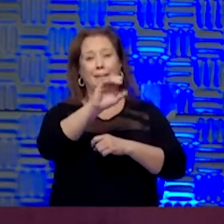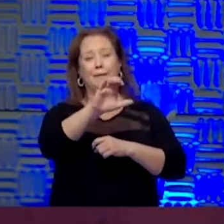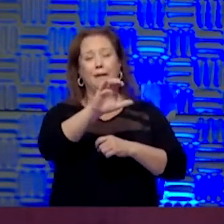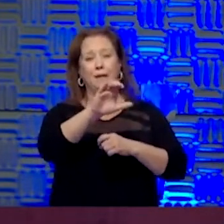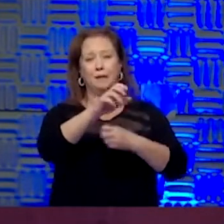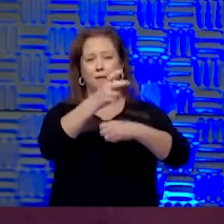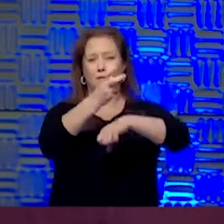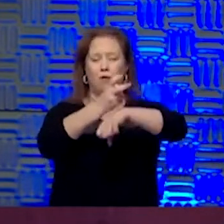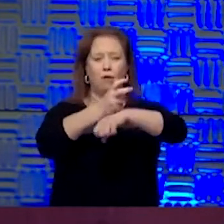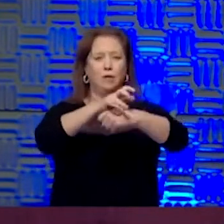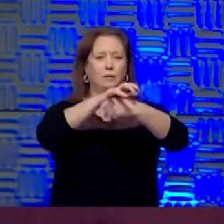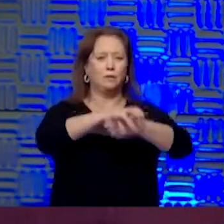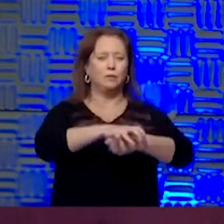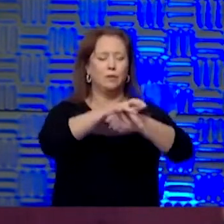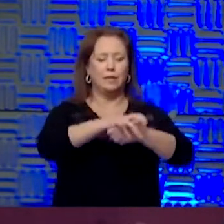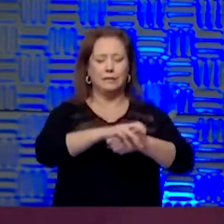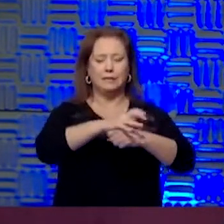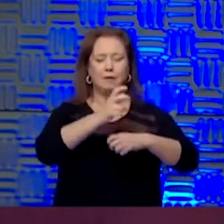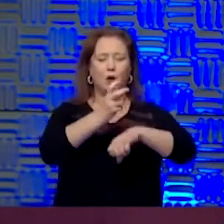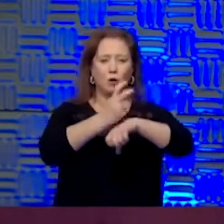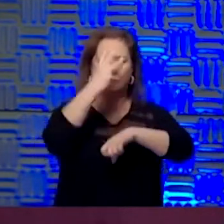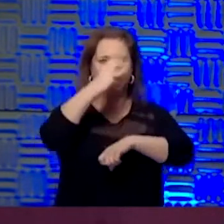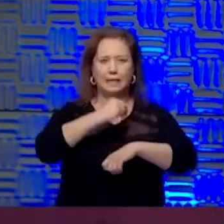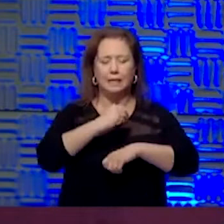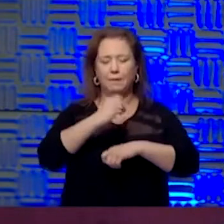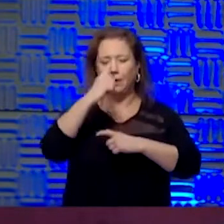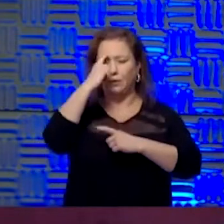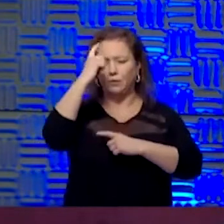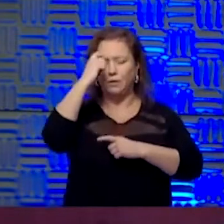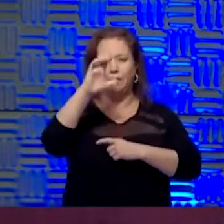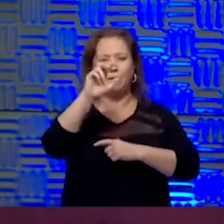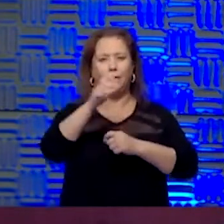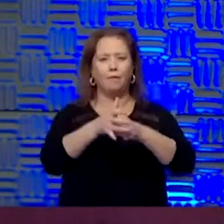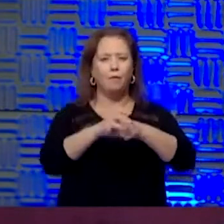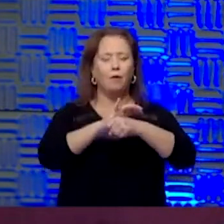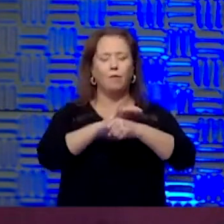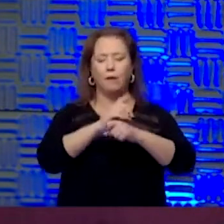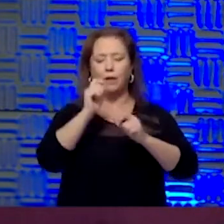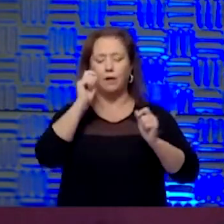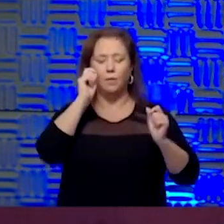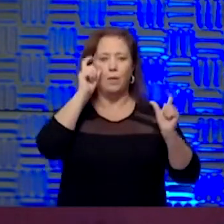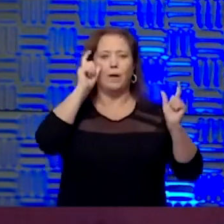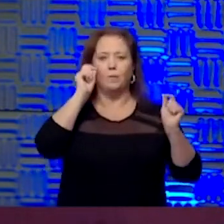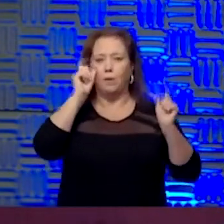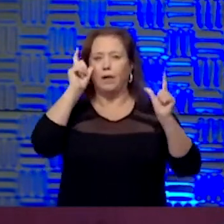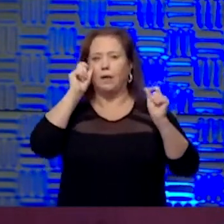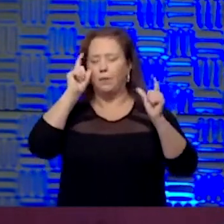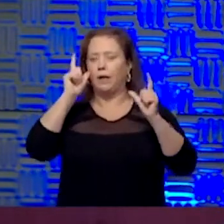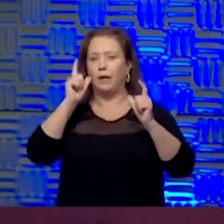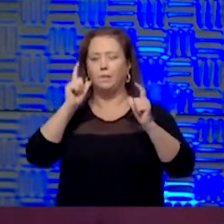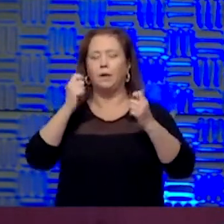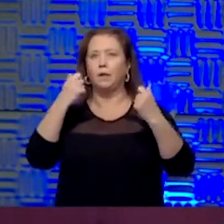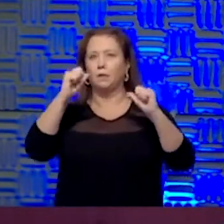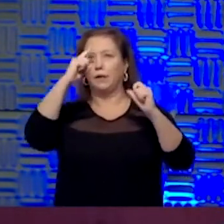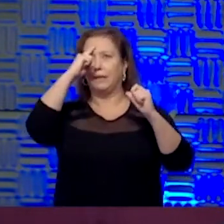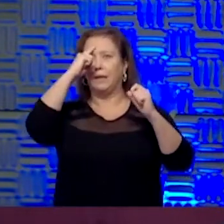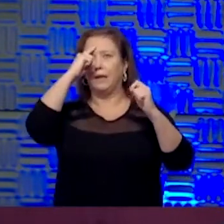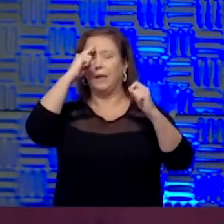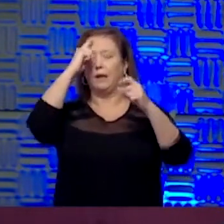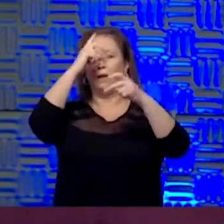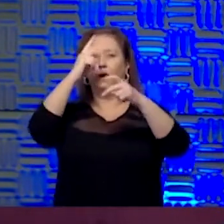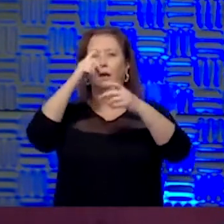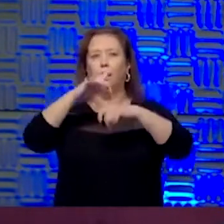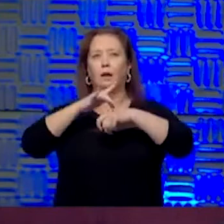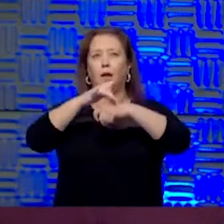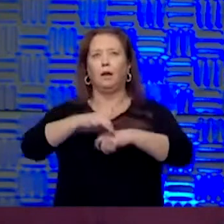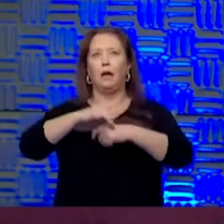stressed by it. It's hard. You lose sleep. You have COVID dreams. Those are not fun. You wake up between 1 and 3 in the morning, as I do every day, trying to think, okay, what can we do different? How do we